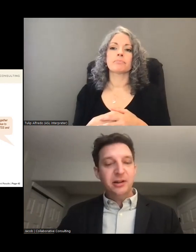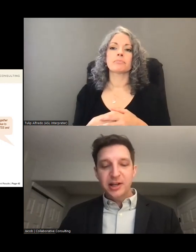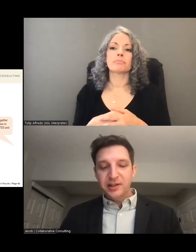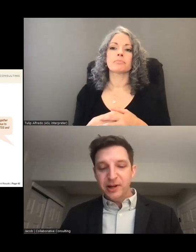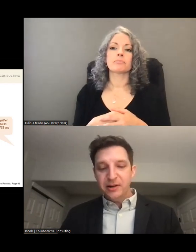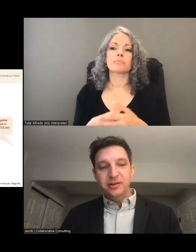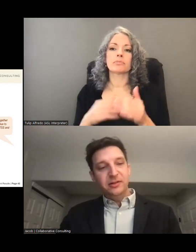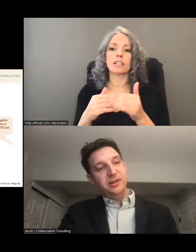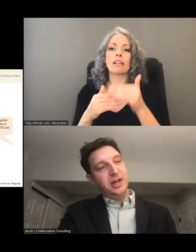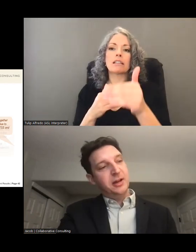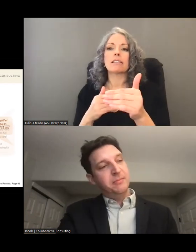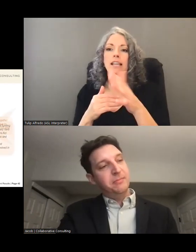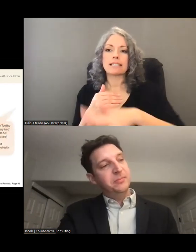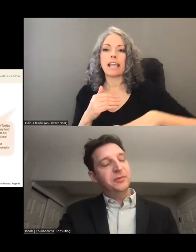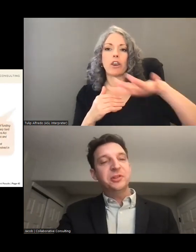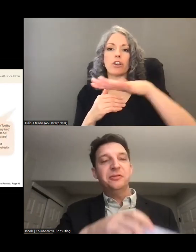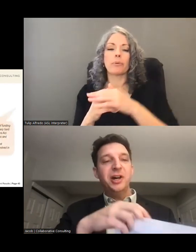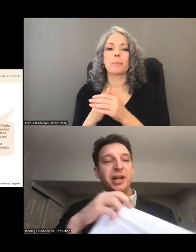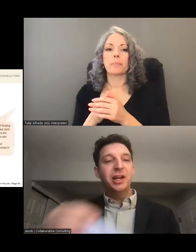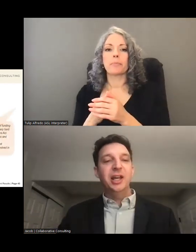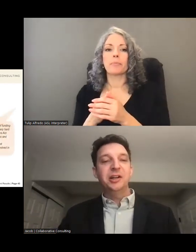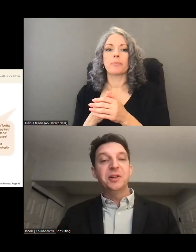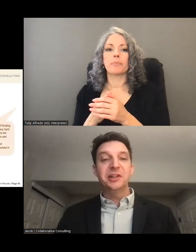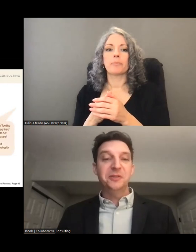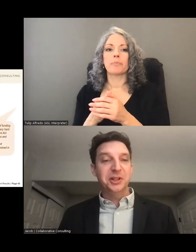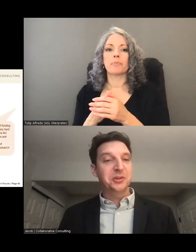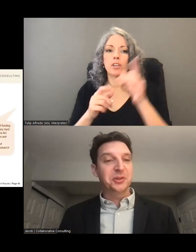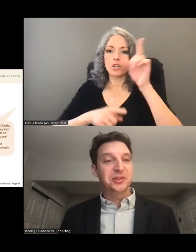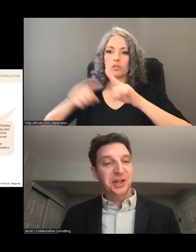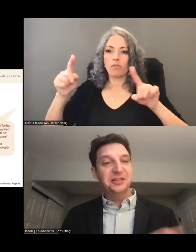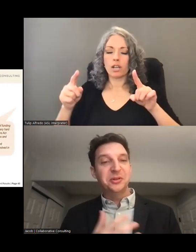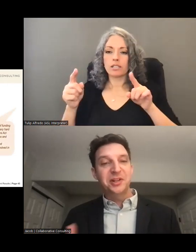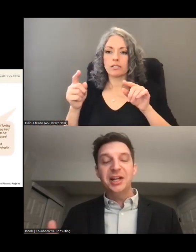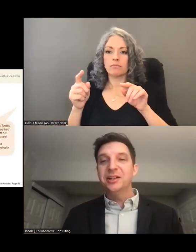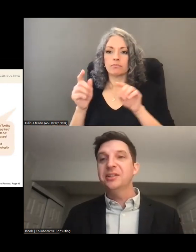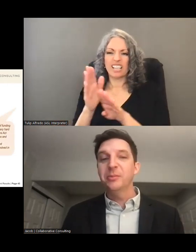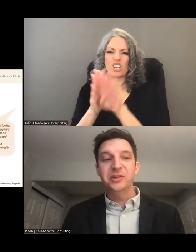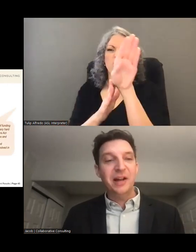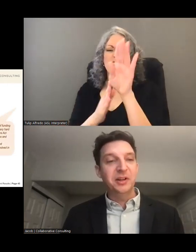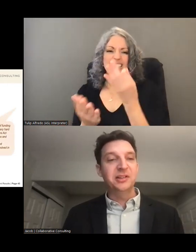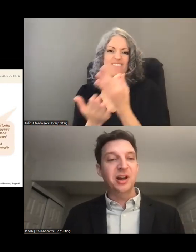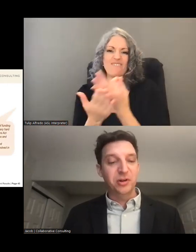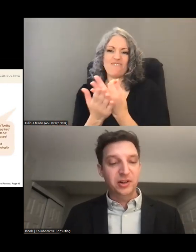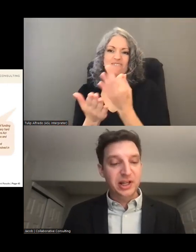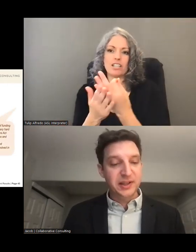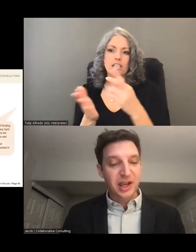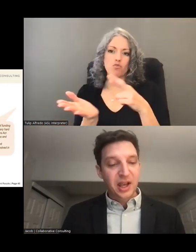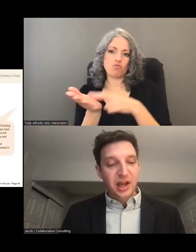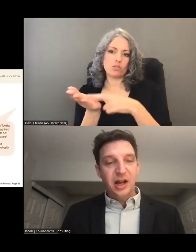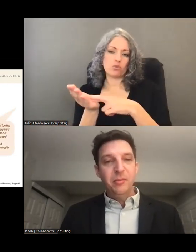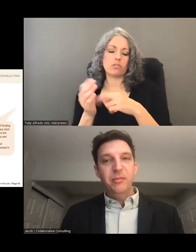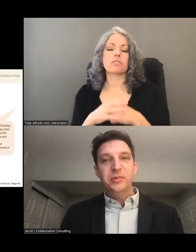the next area is around diversifying and increasing funding sources. So again, sort of tied to some of those advocacy